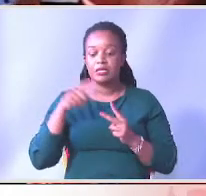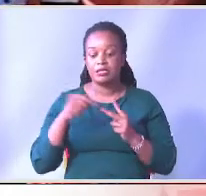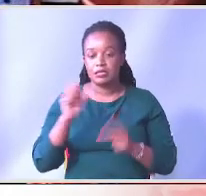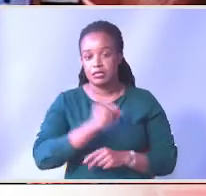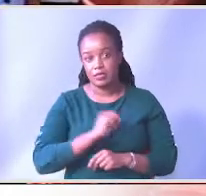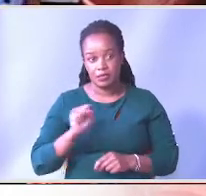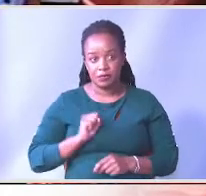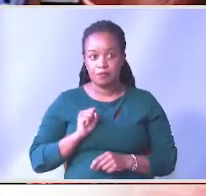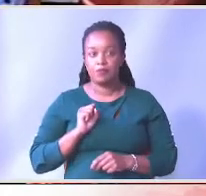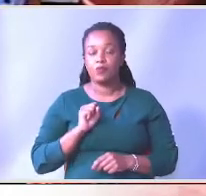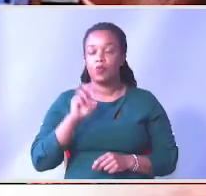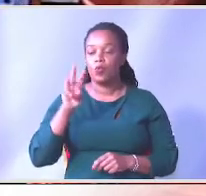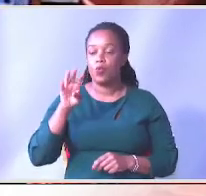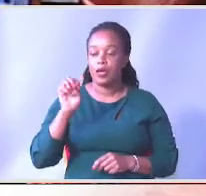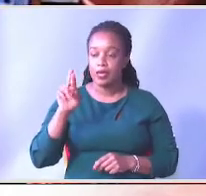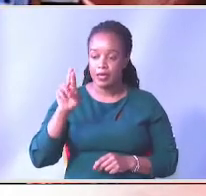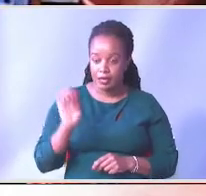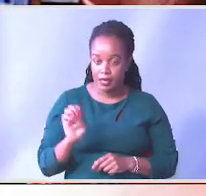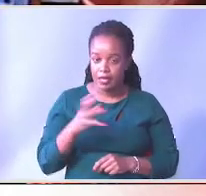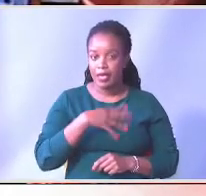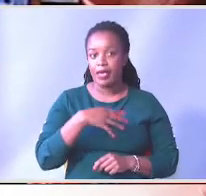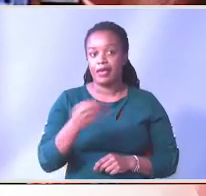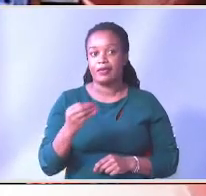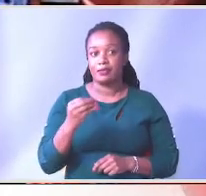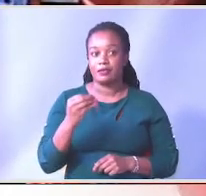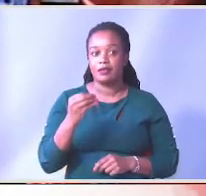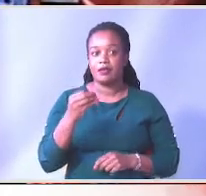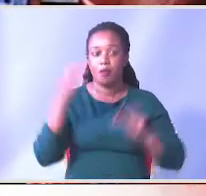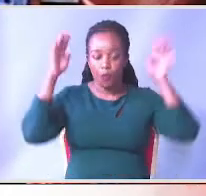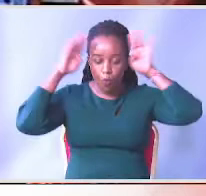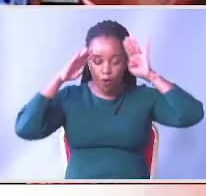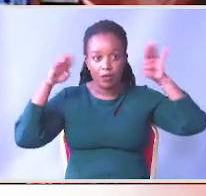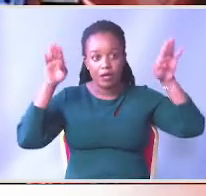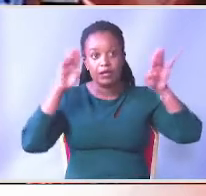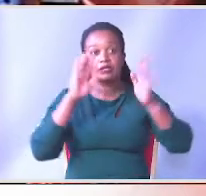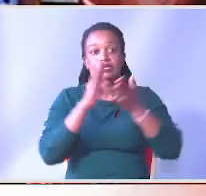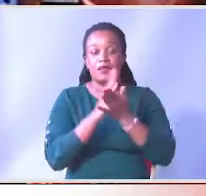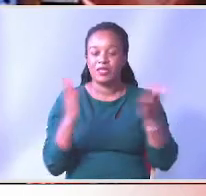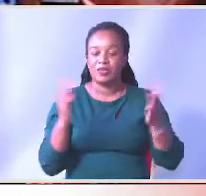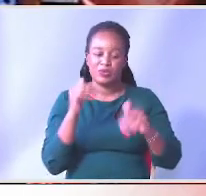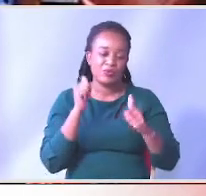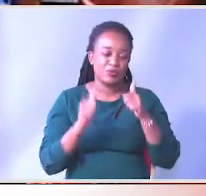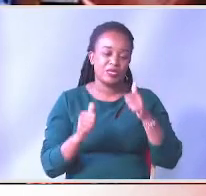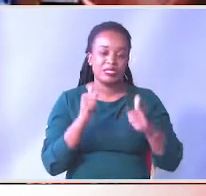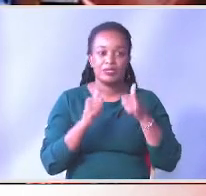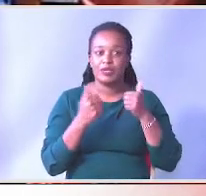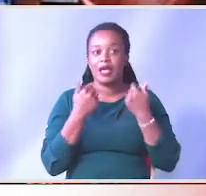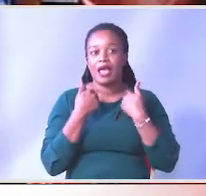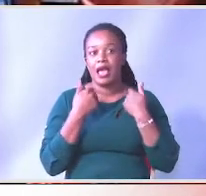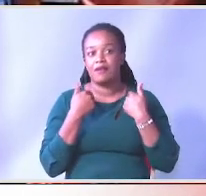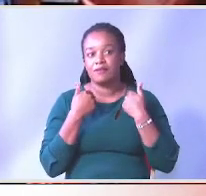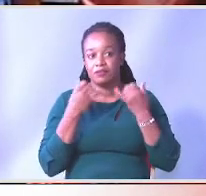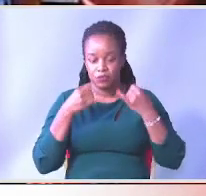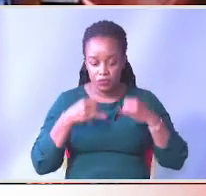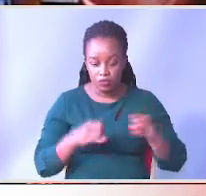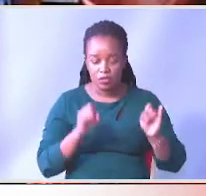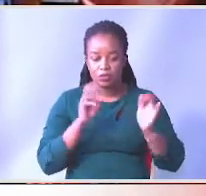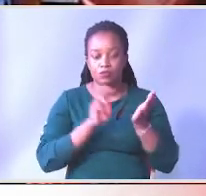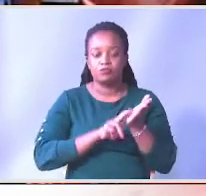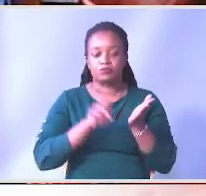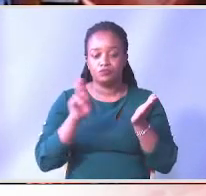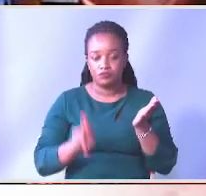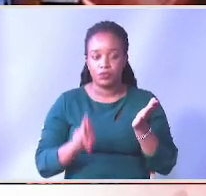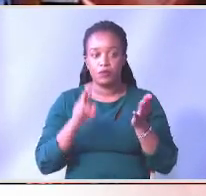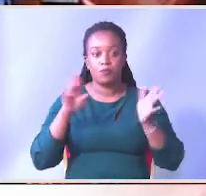Petronila Were and Isaac Mwaura. Among the issues that raised a standoff was the deregistration of rebel members and